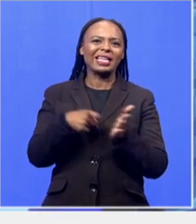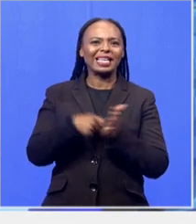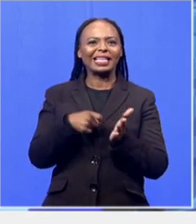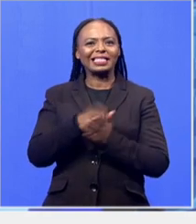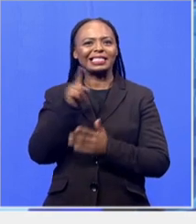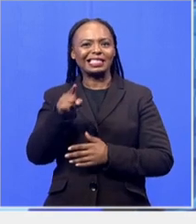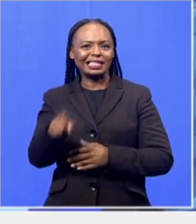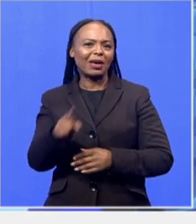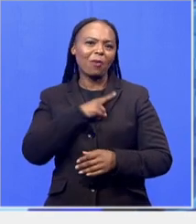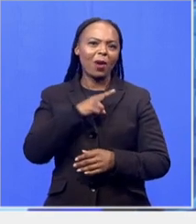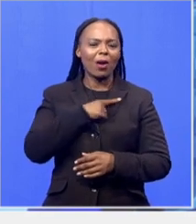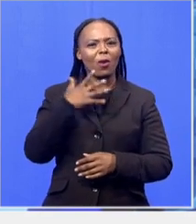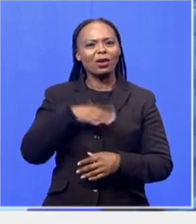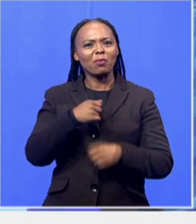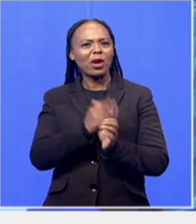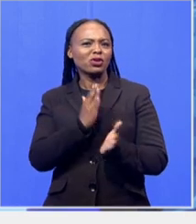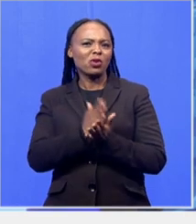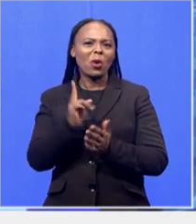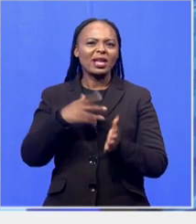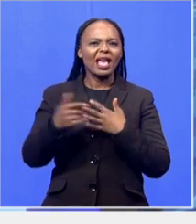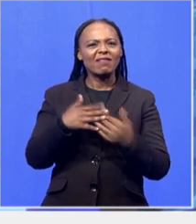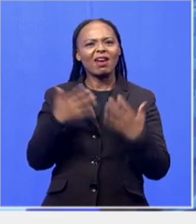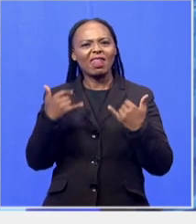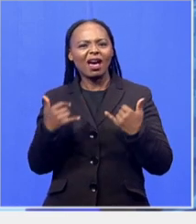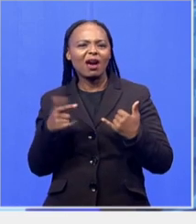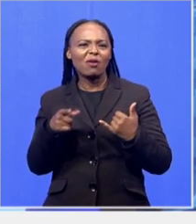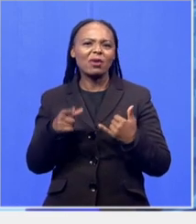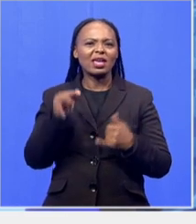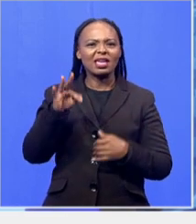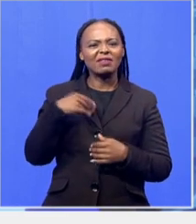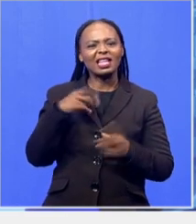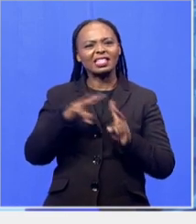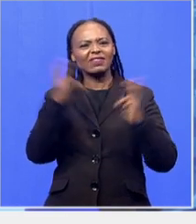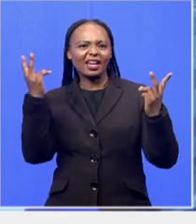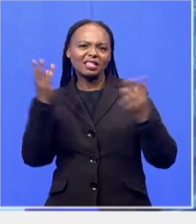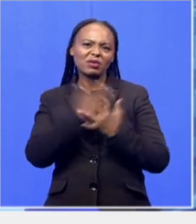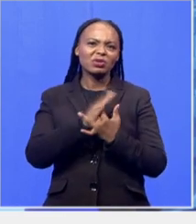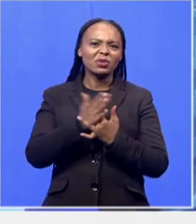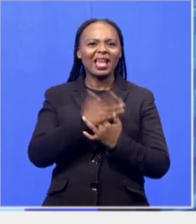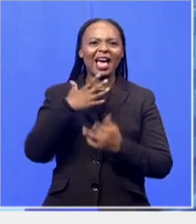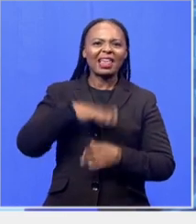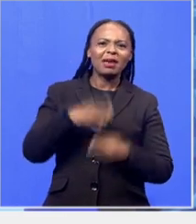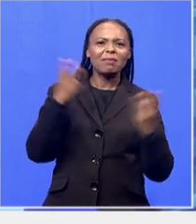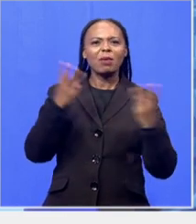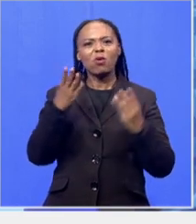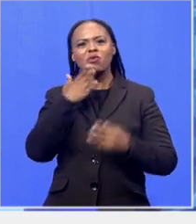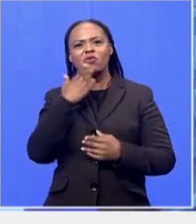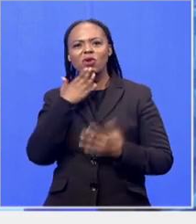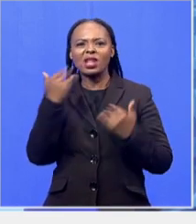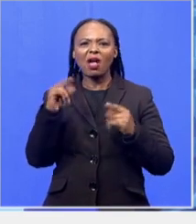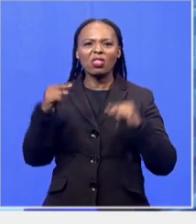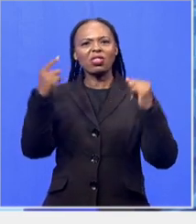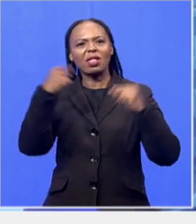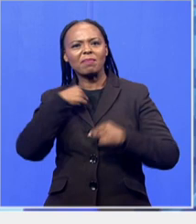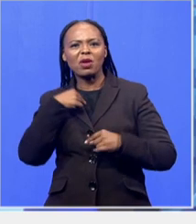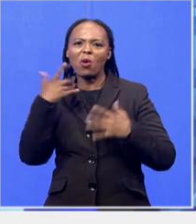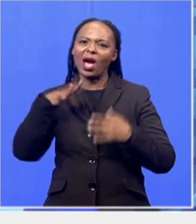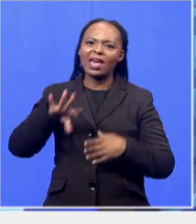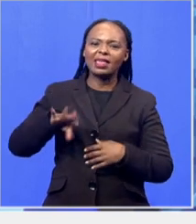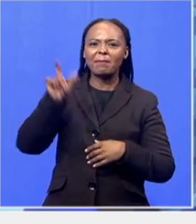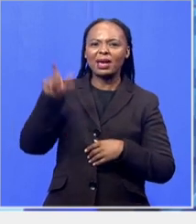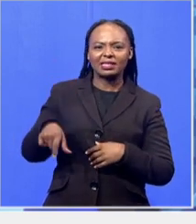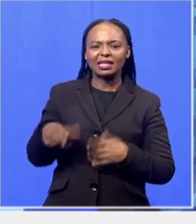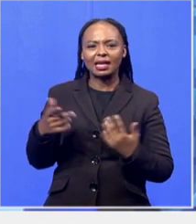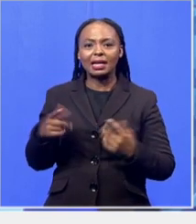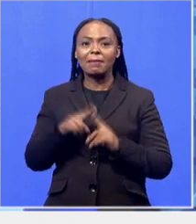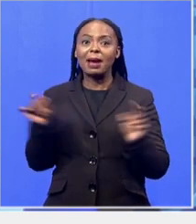because I really want to make sure that whatever, I mean, there's a difference in terms of other people who might be imposing me or imposing another person, and that's that. But